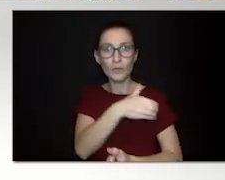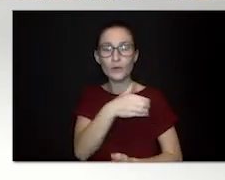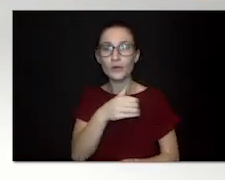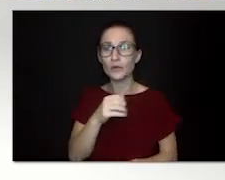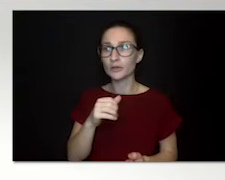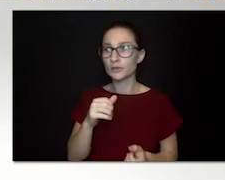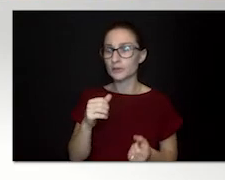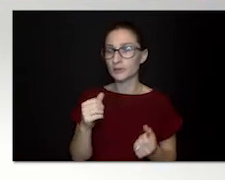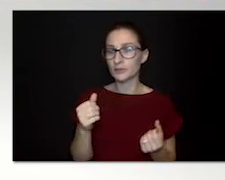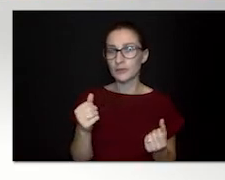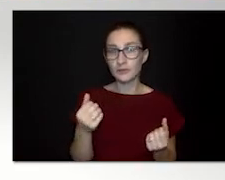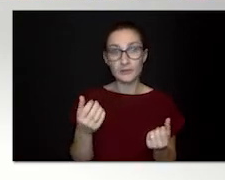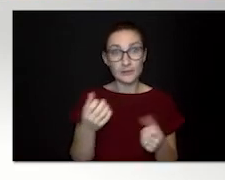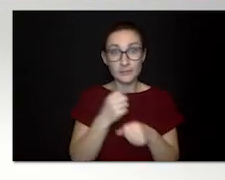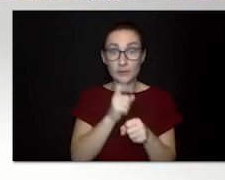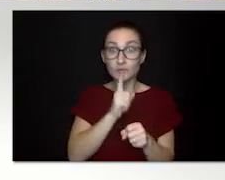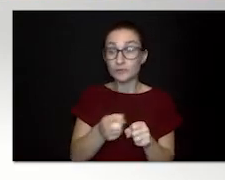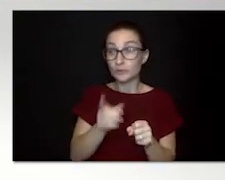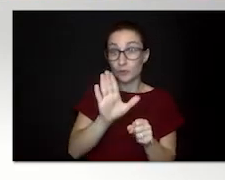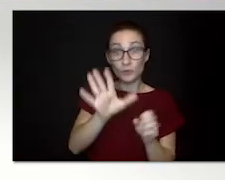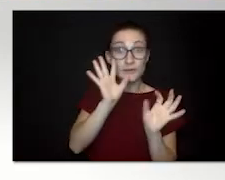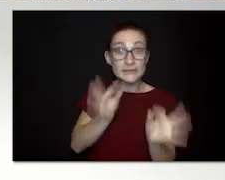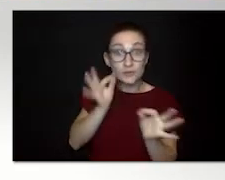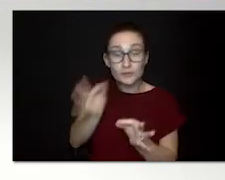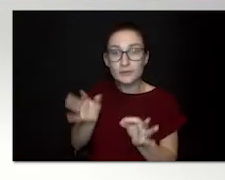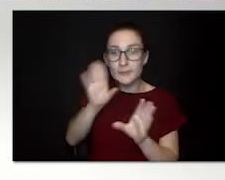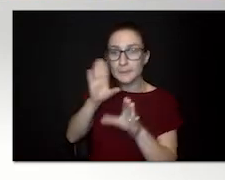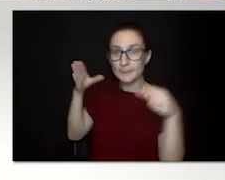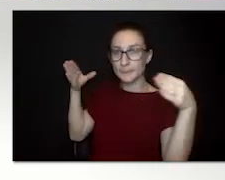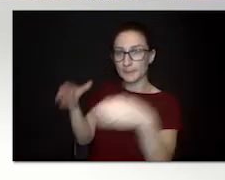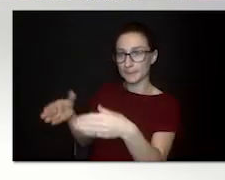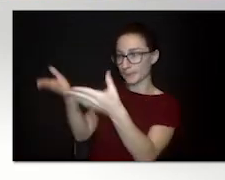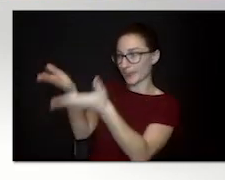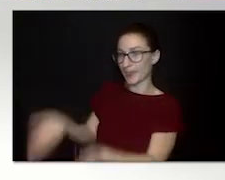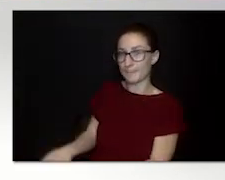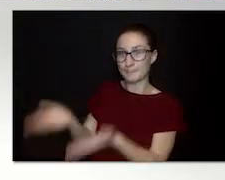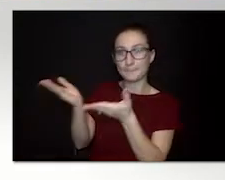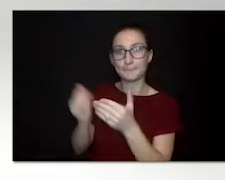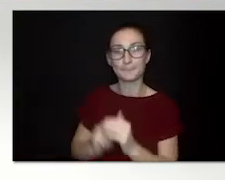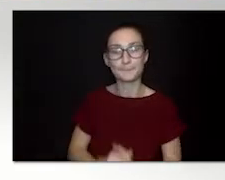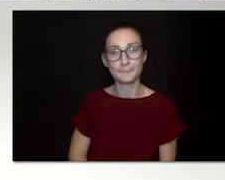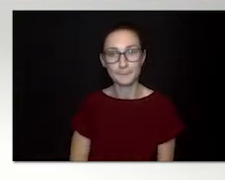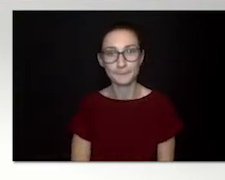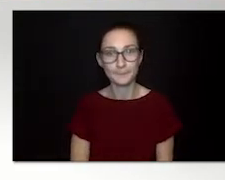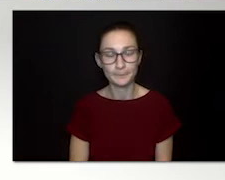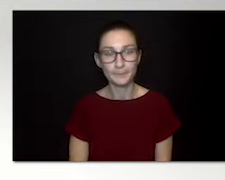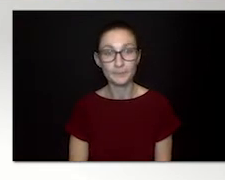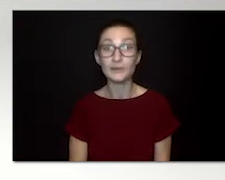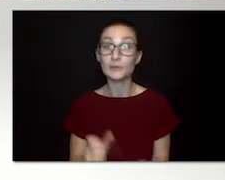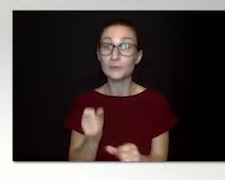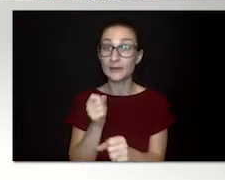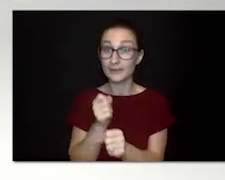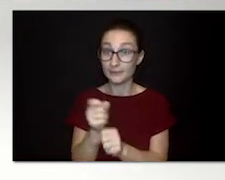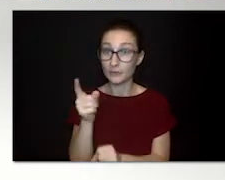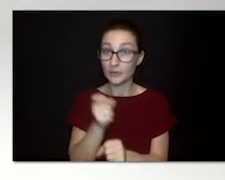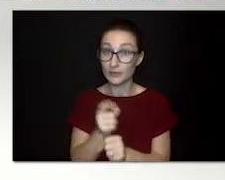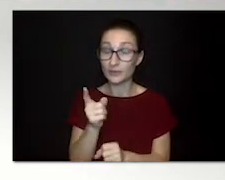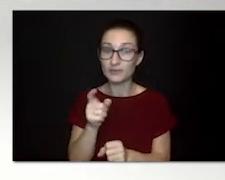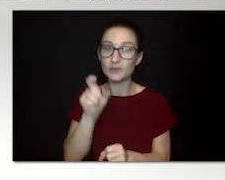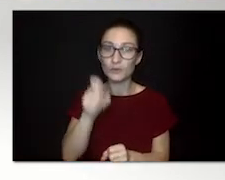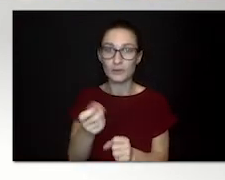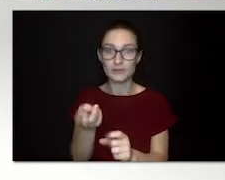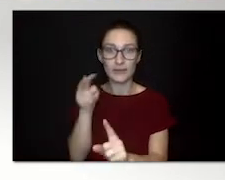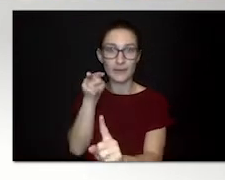ward's best interest at heart, and making sure that you are doing the right thing and not breaching your fiduciary duty. So every